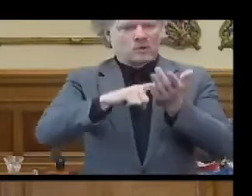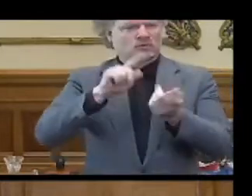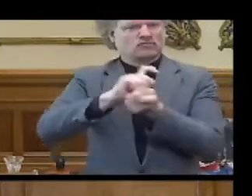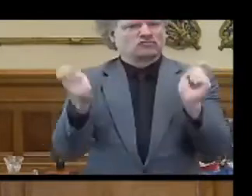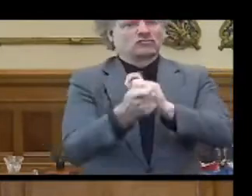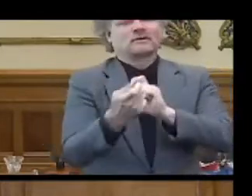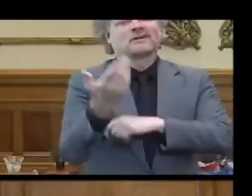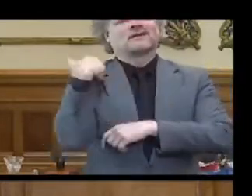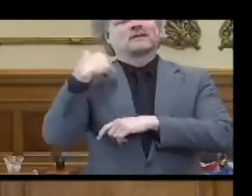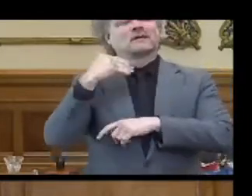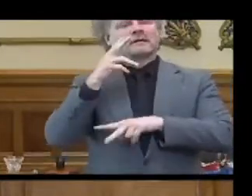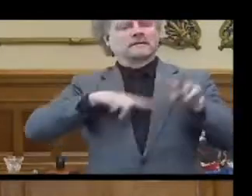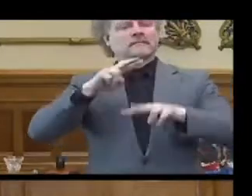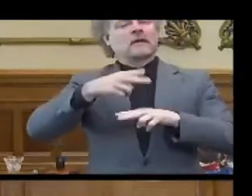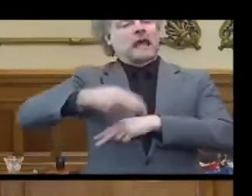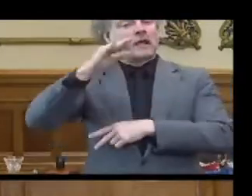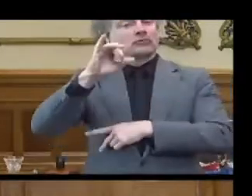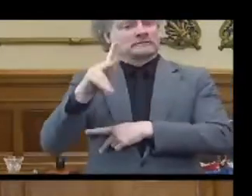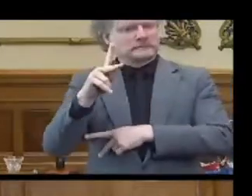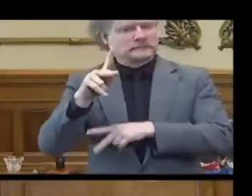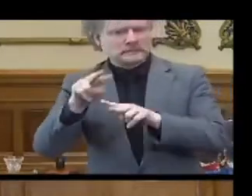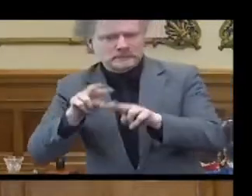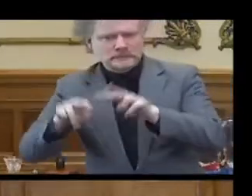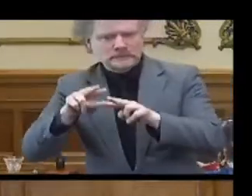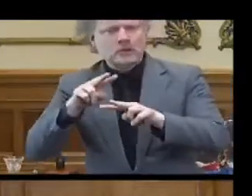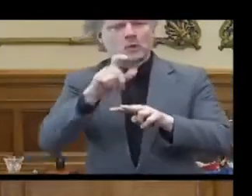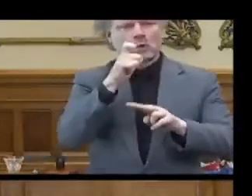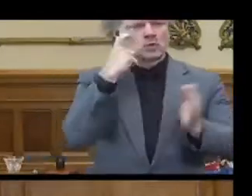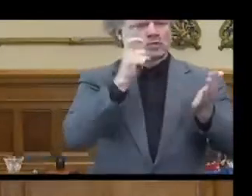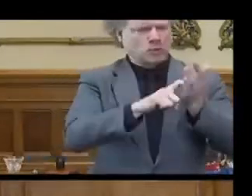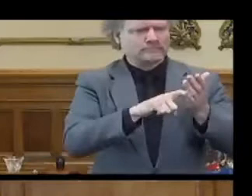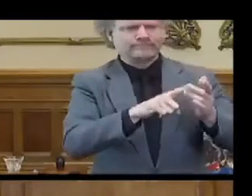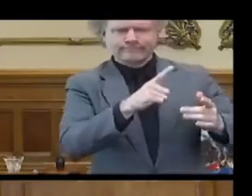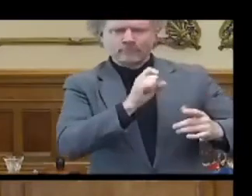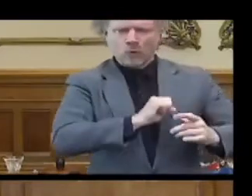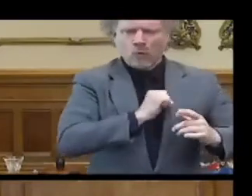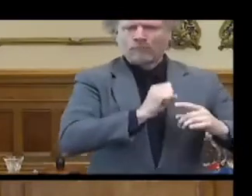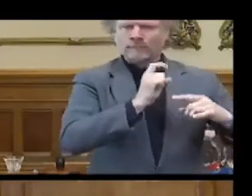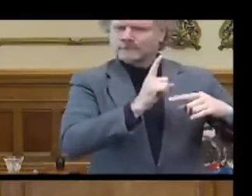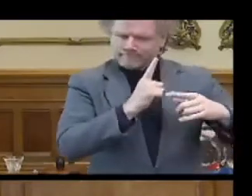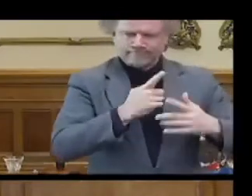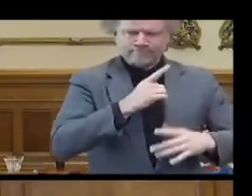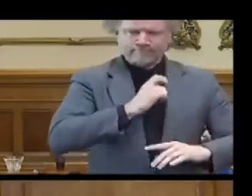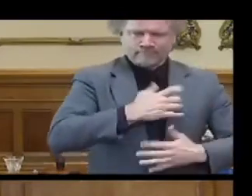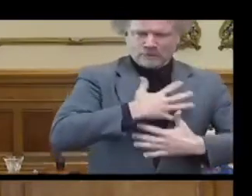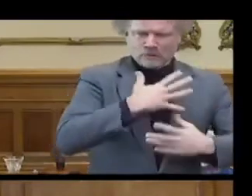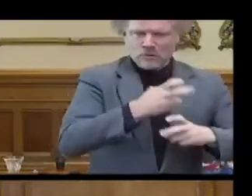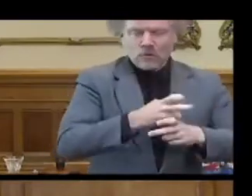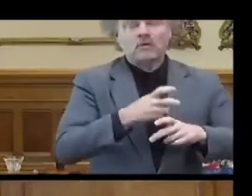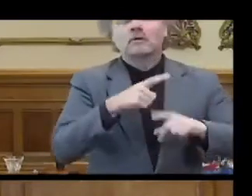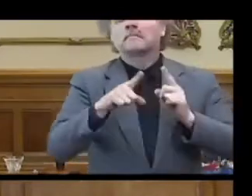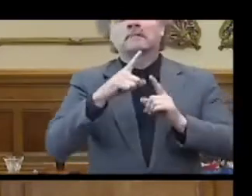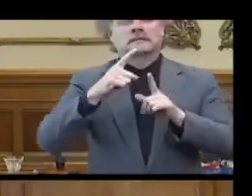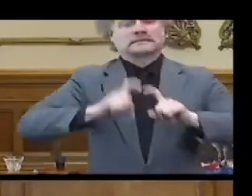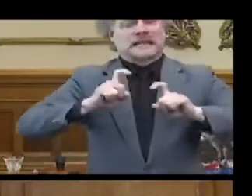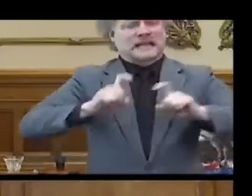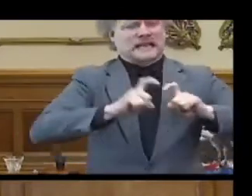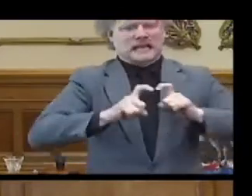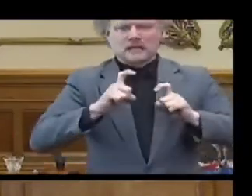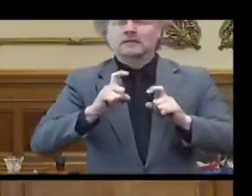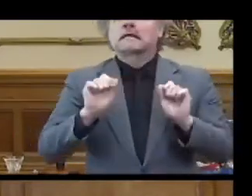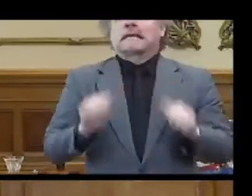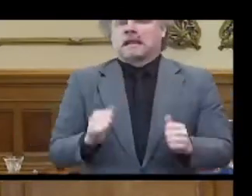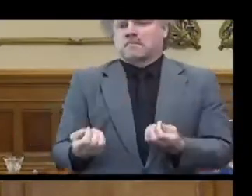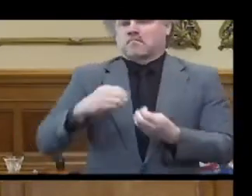our focus on high-risk individuals and those who are symptomatic. But our testing capacity has improved significantly since the start of this